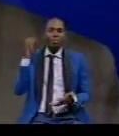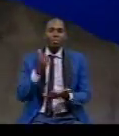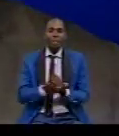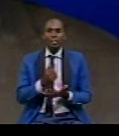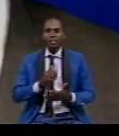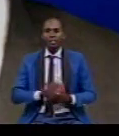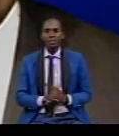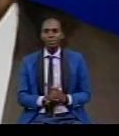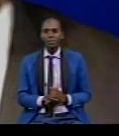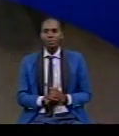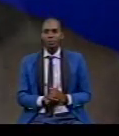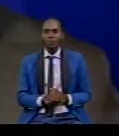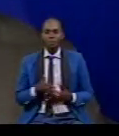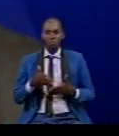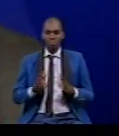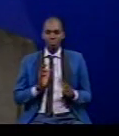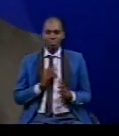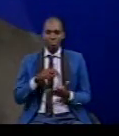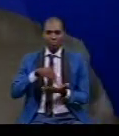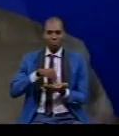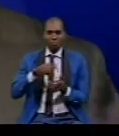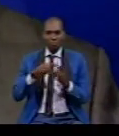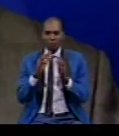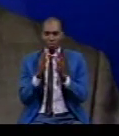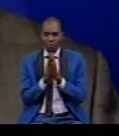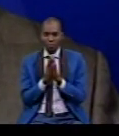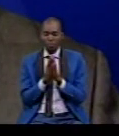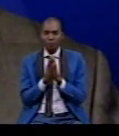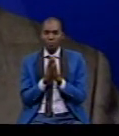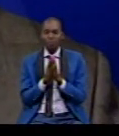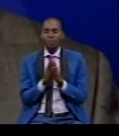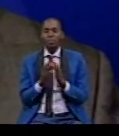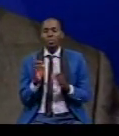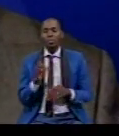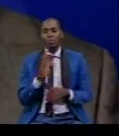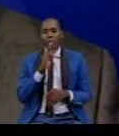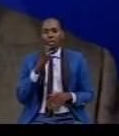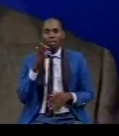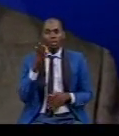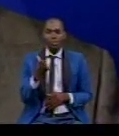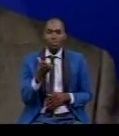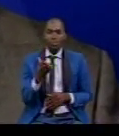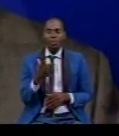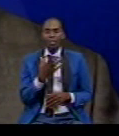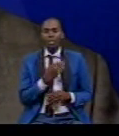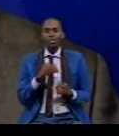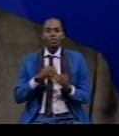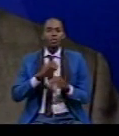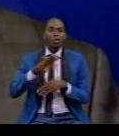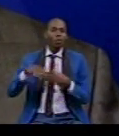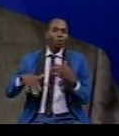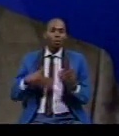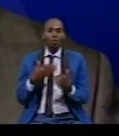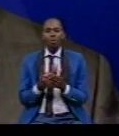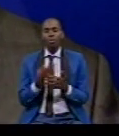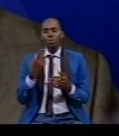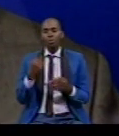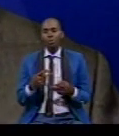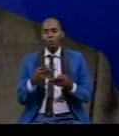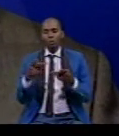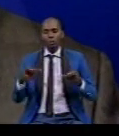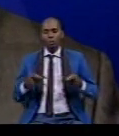one, repentance that leads to the confession of Christ.